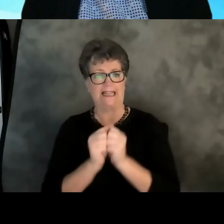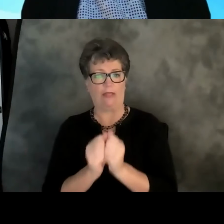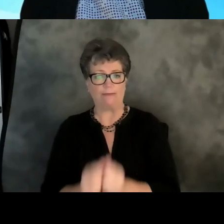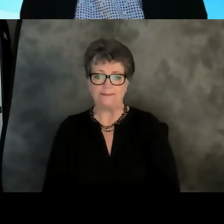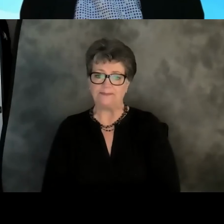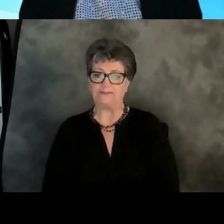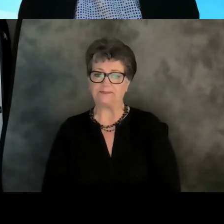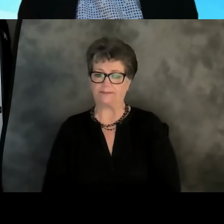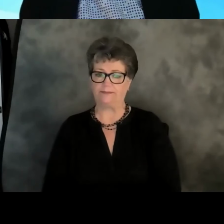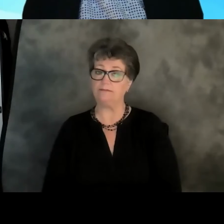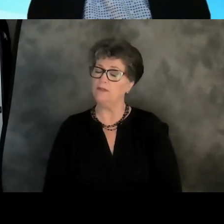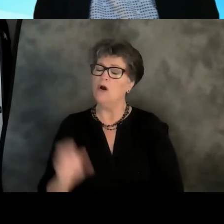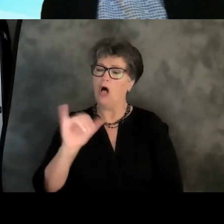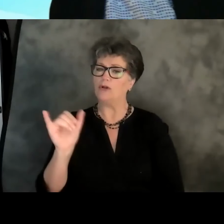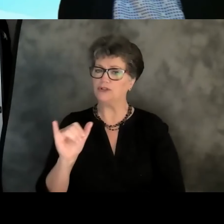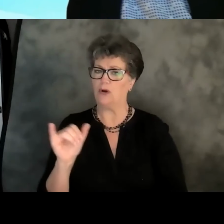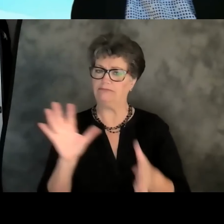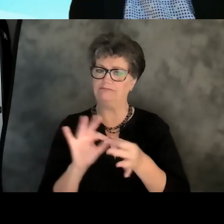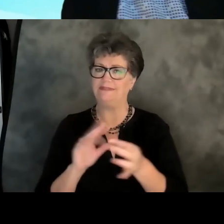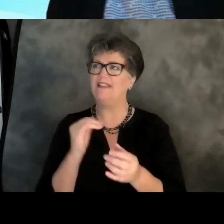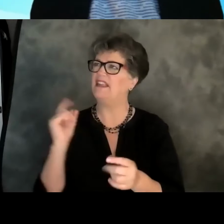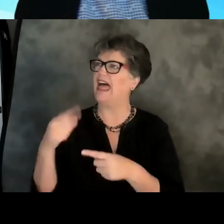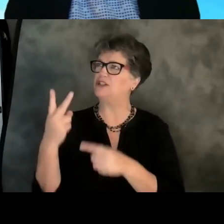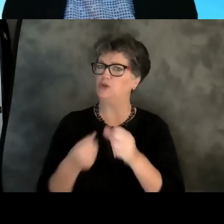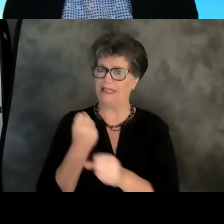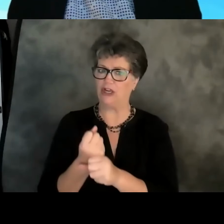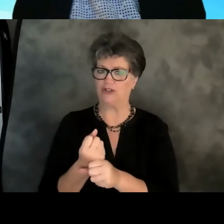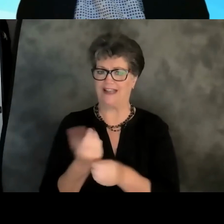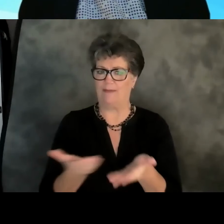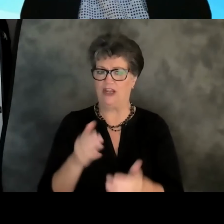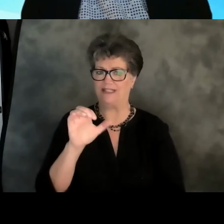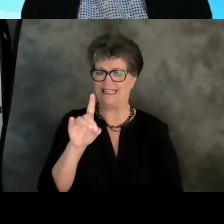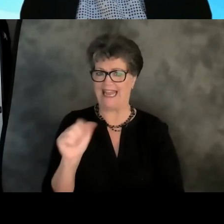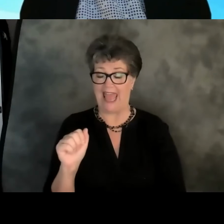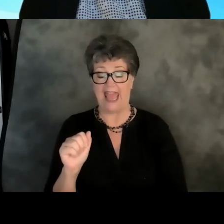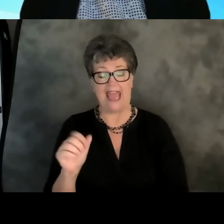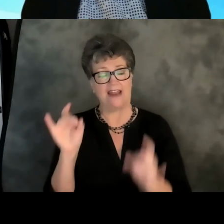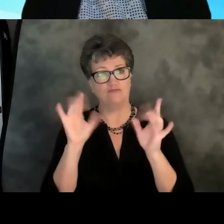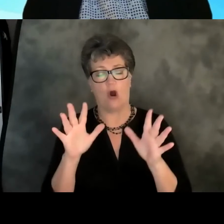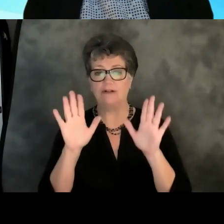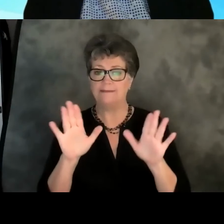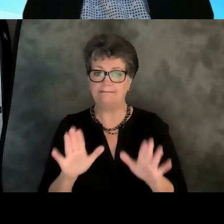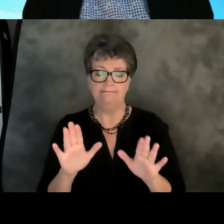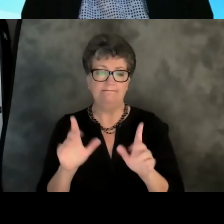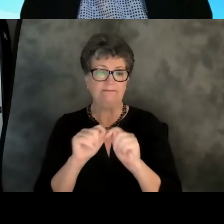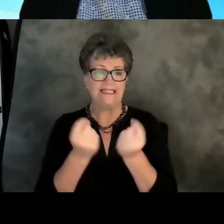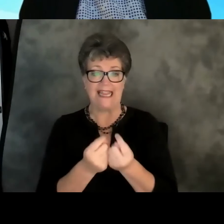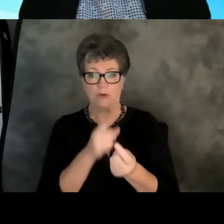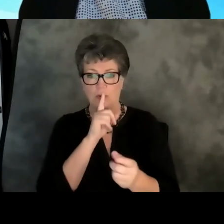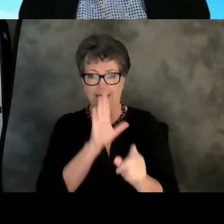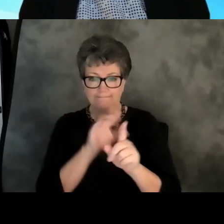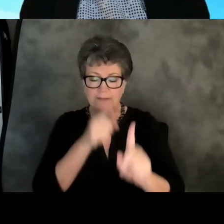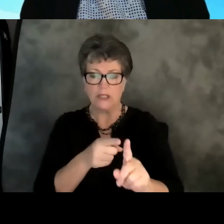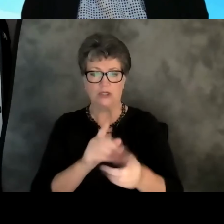well. And then I also want to say in the last 2 years that I've been at CDA, I've had a terrific team who's really been committed to